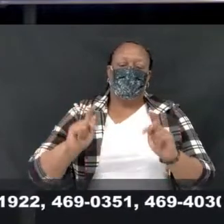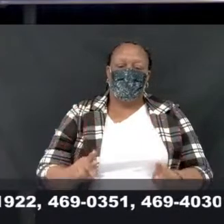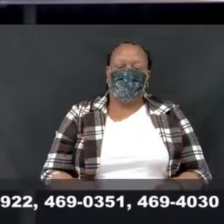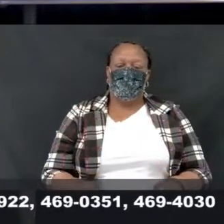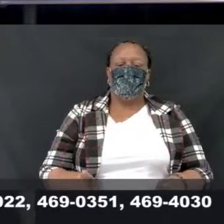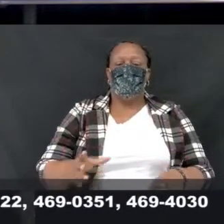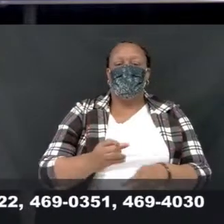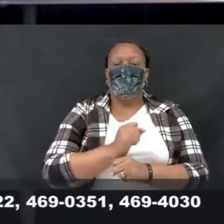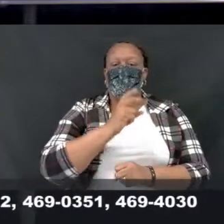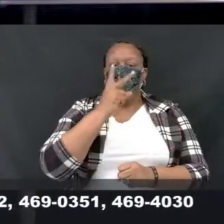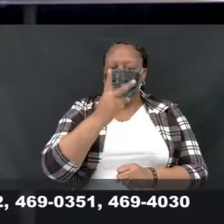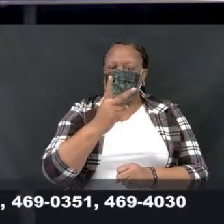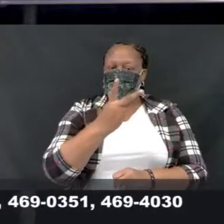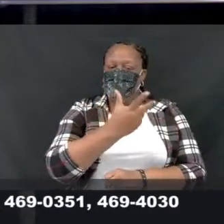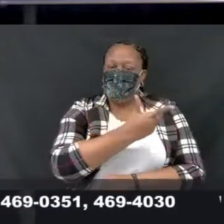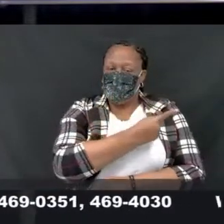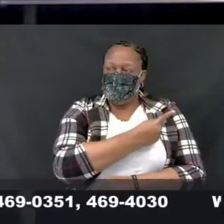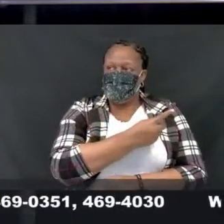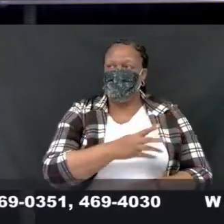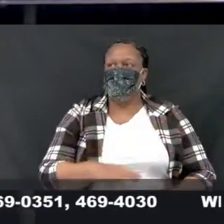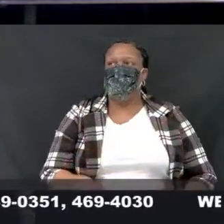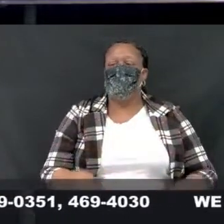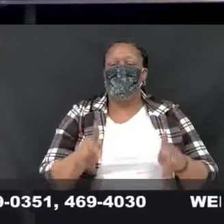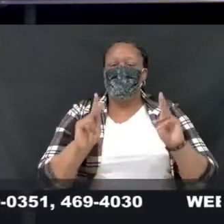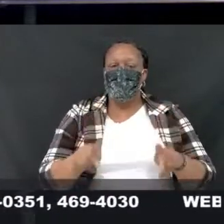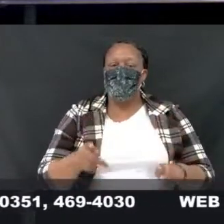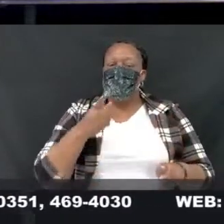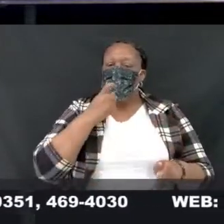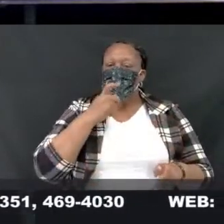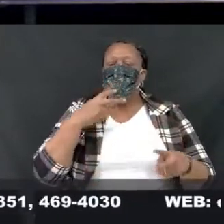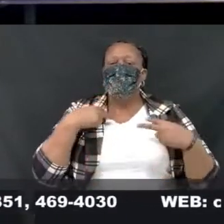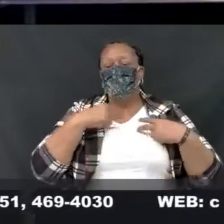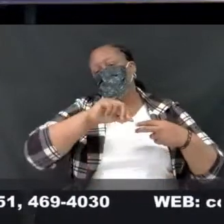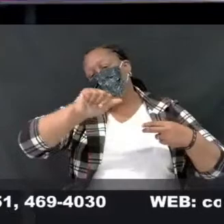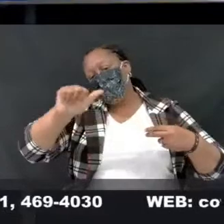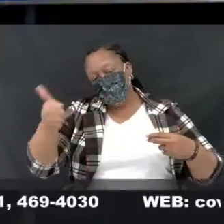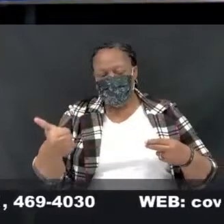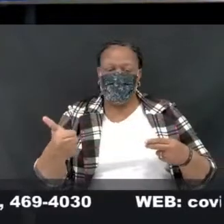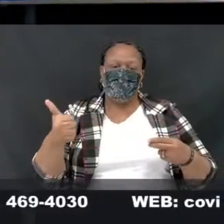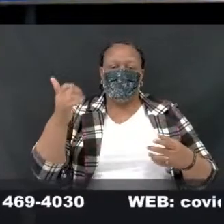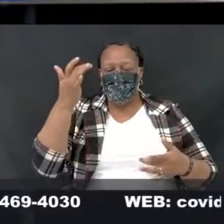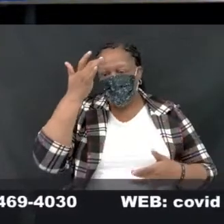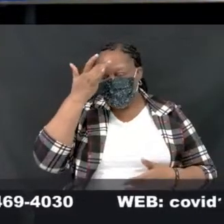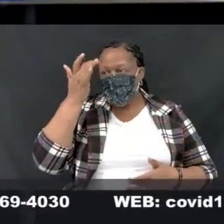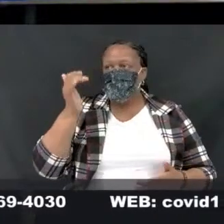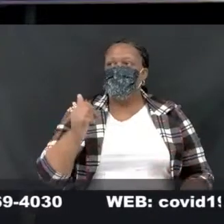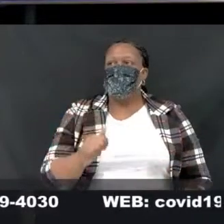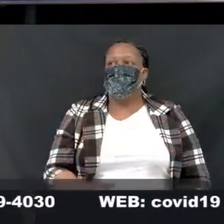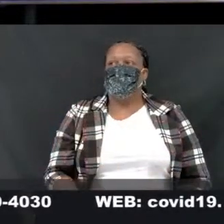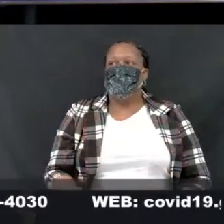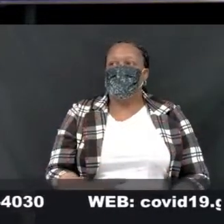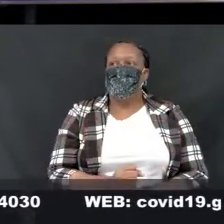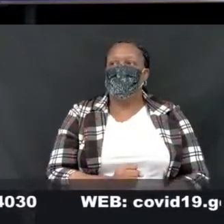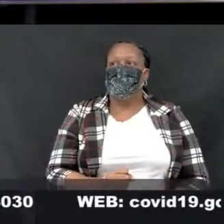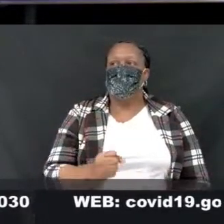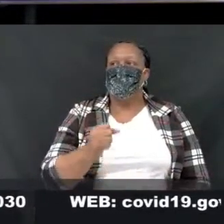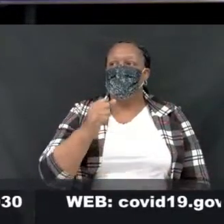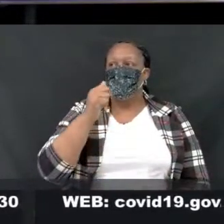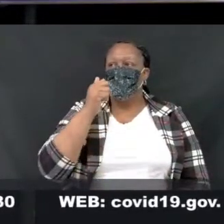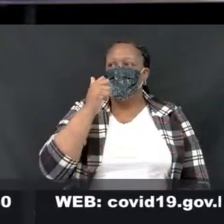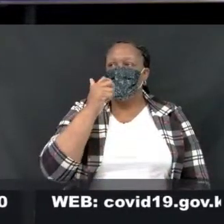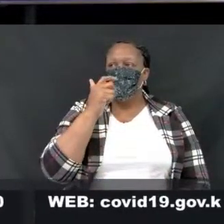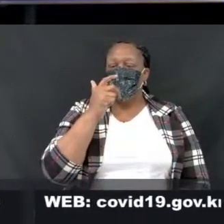coverage. Persons who are immunocompromised, they need an additional shot to bring them to where the regular person